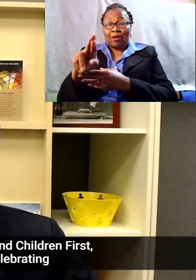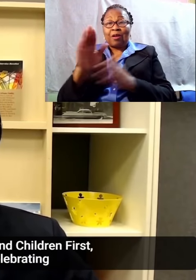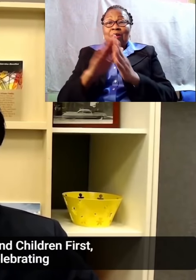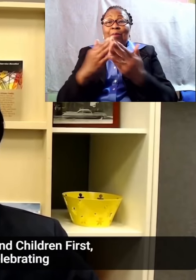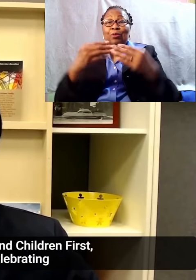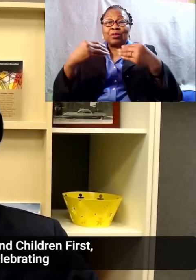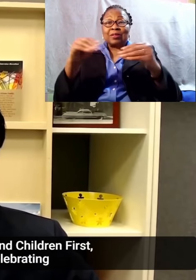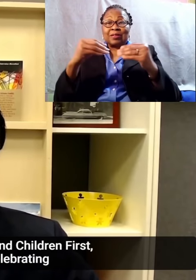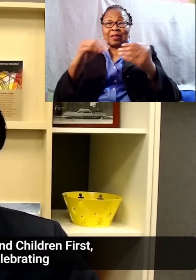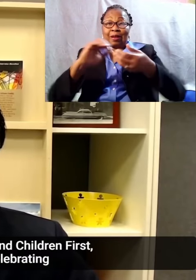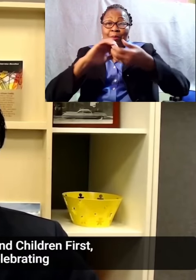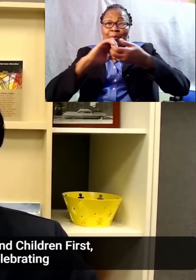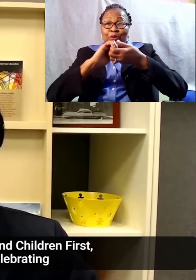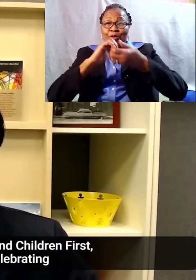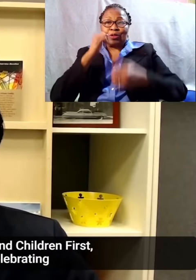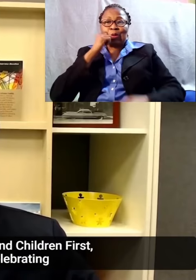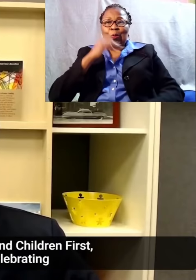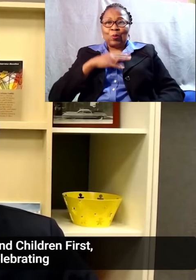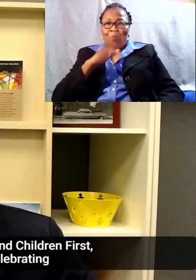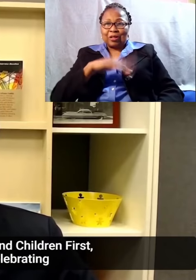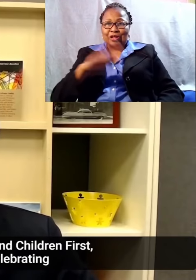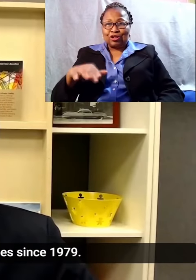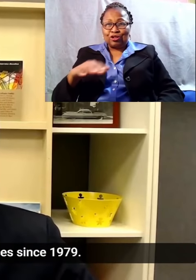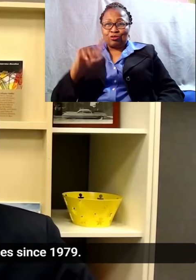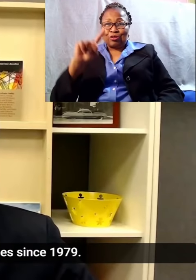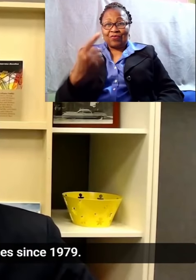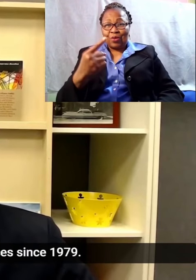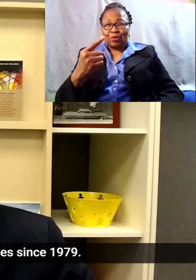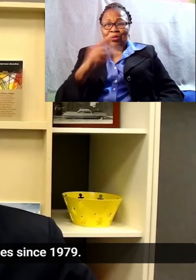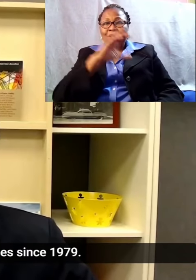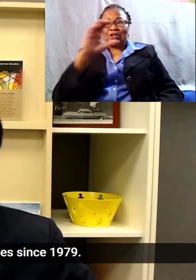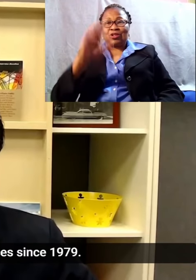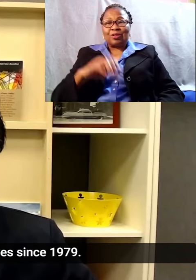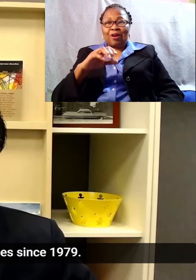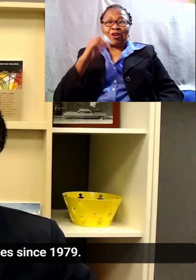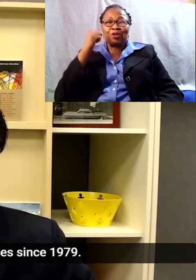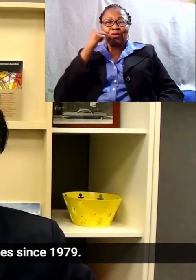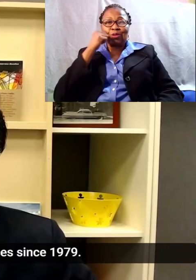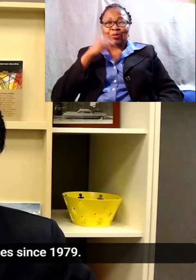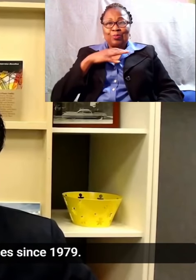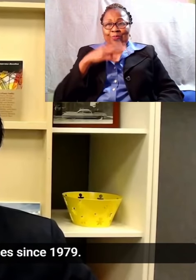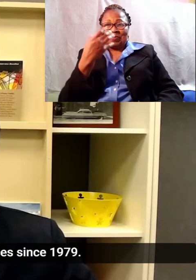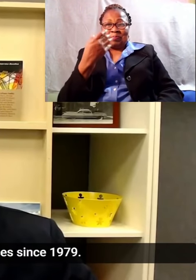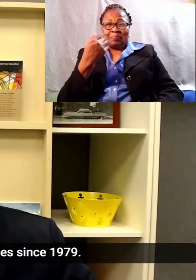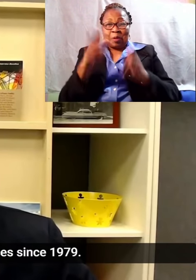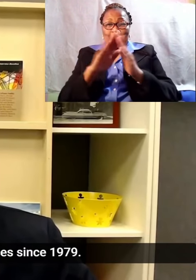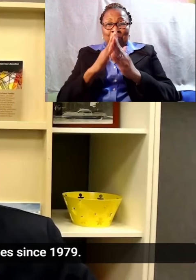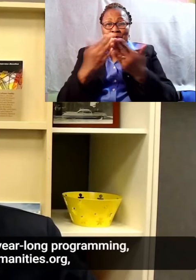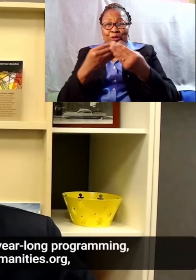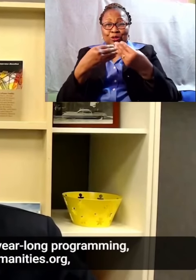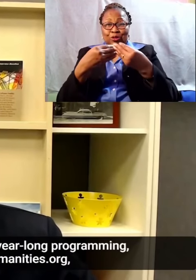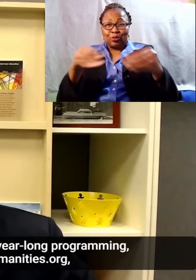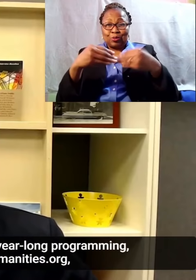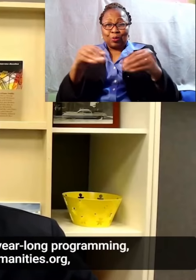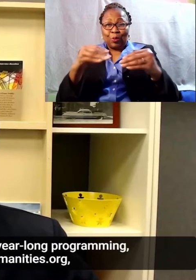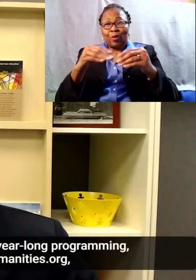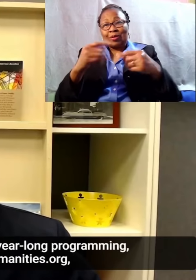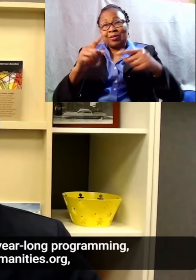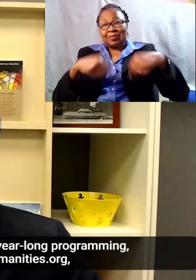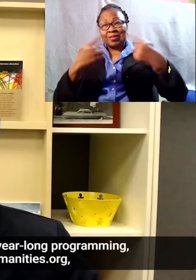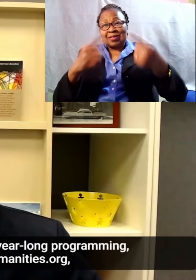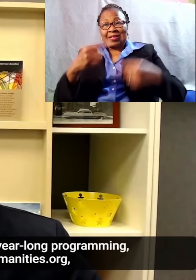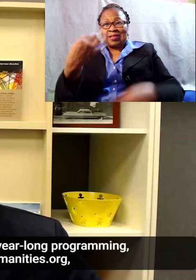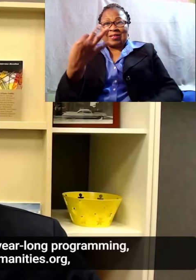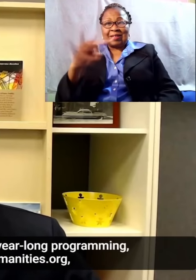First, Chicago's feminist bookstore, celebrating and amplifying underrepresented voices since 1979. You can learn more